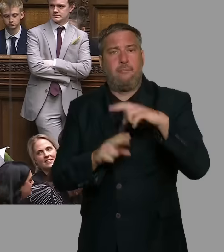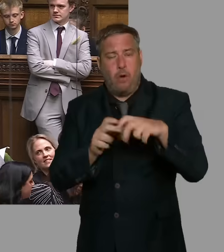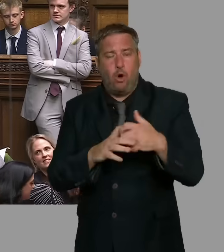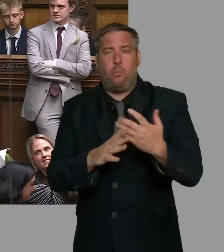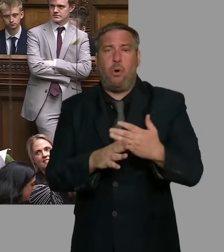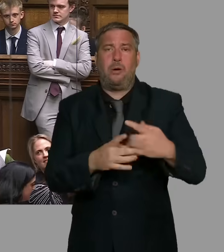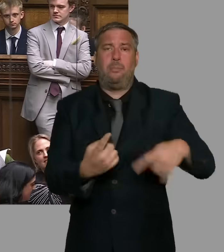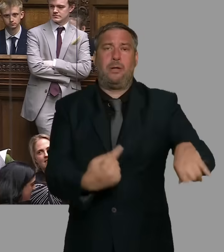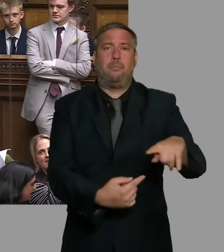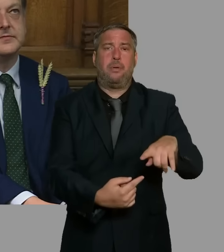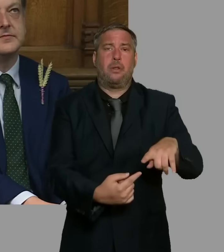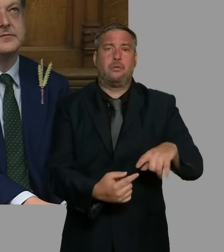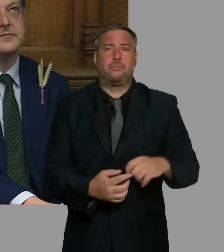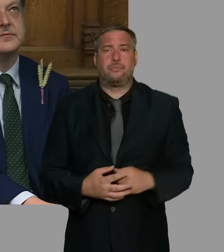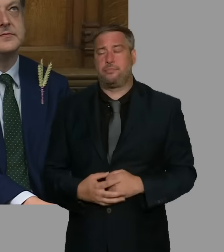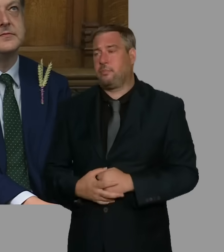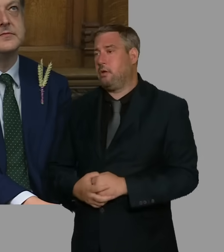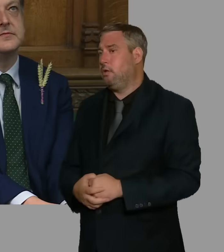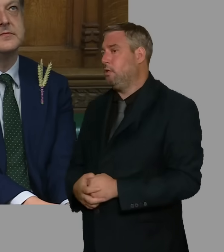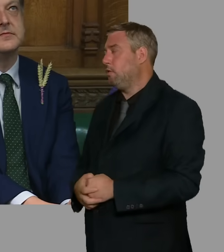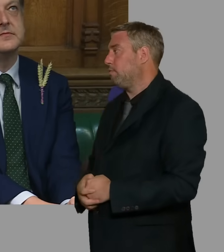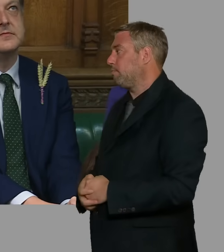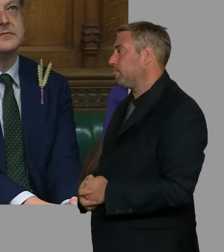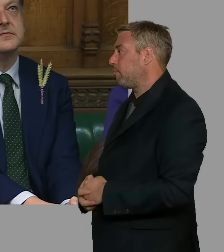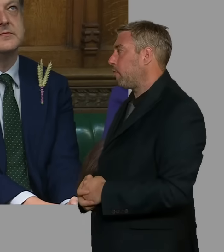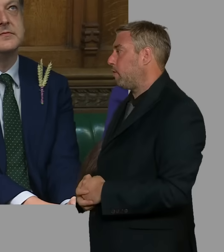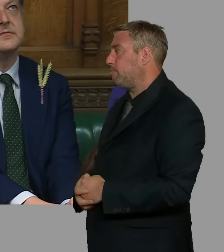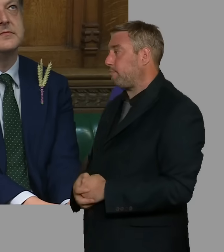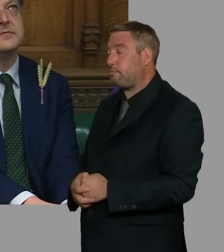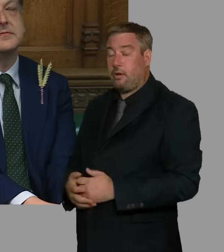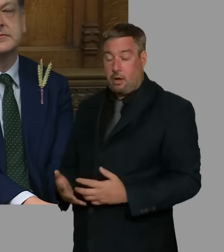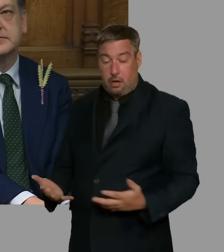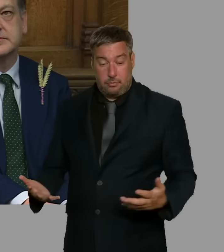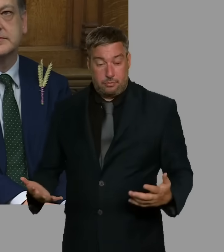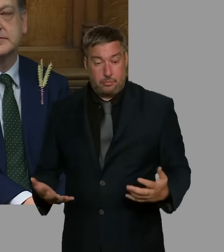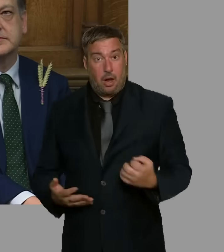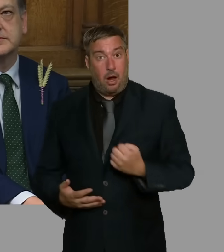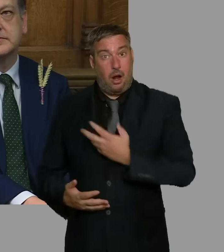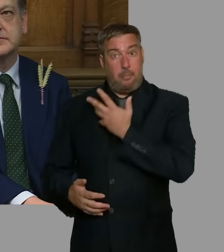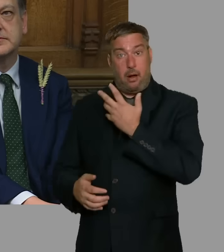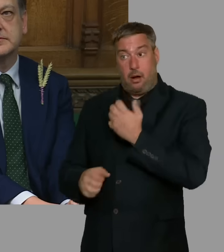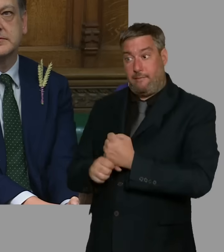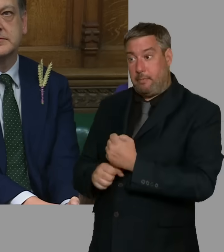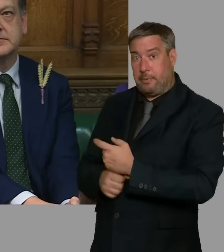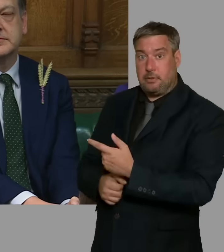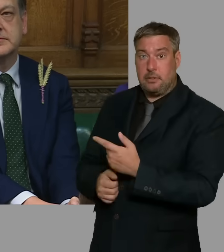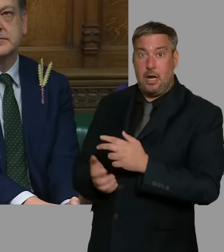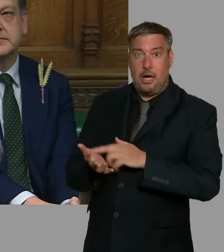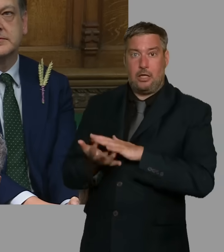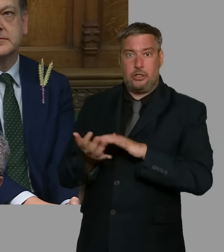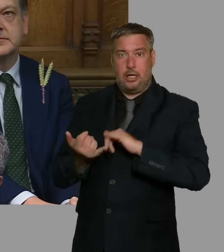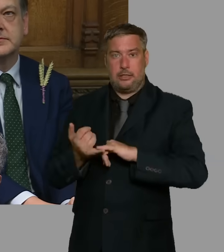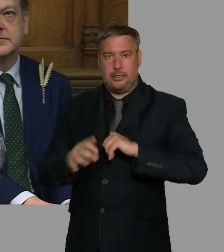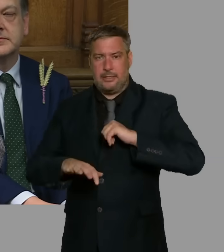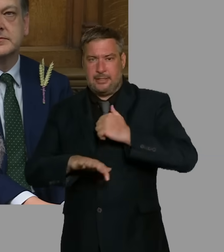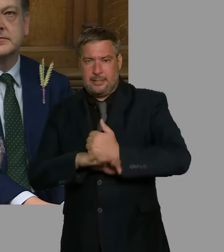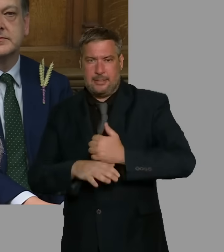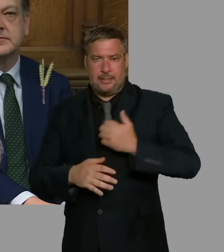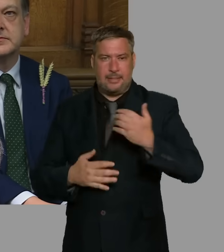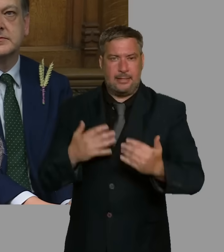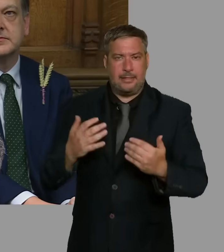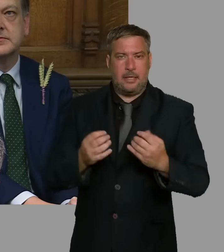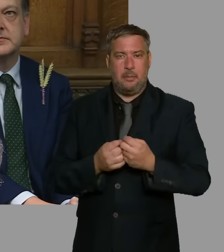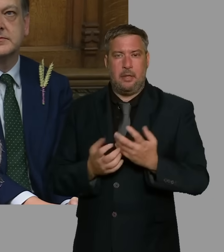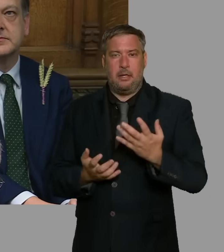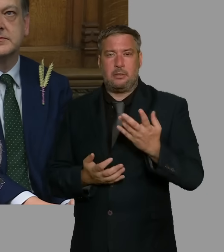20,000 fewer patients on waiting lists at my local trust since the election. But there is still more to do, including making it easier to see a